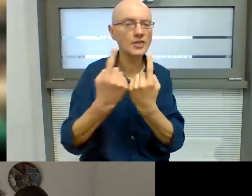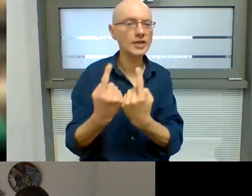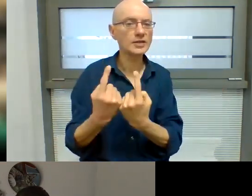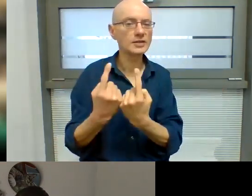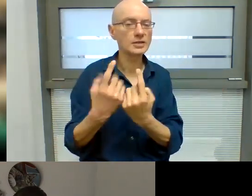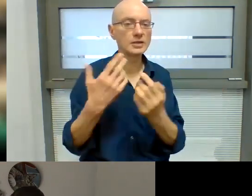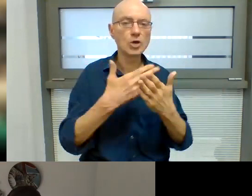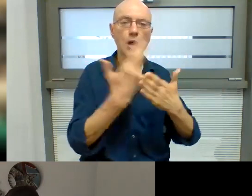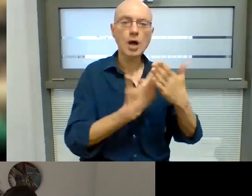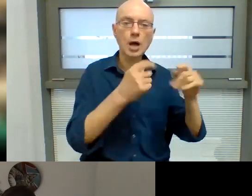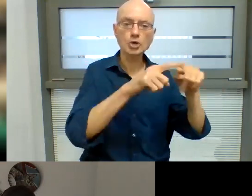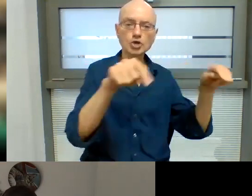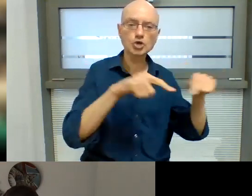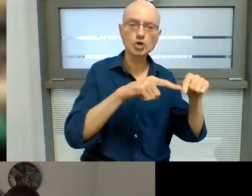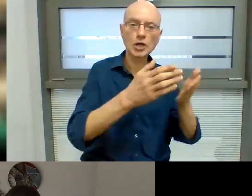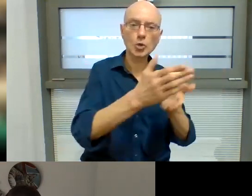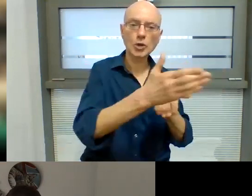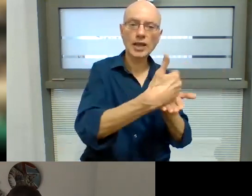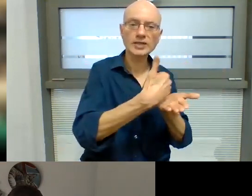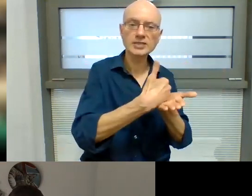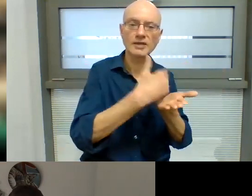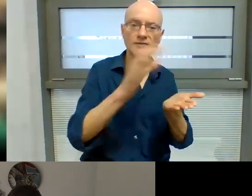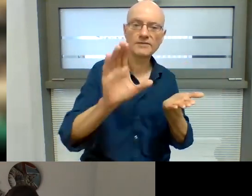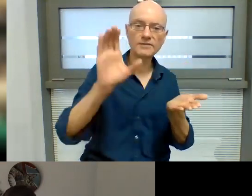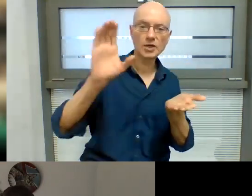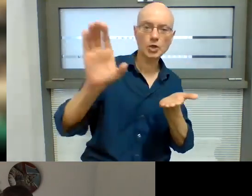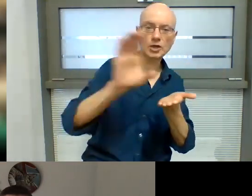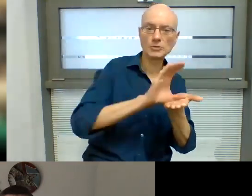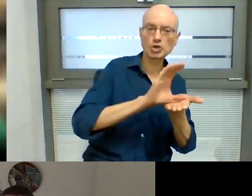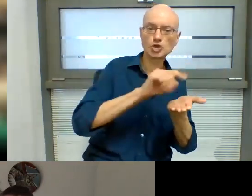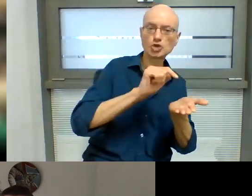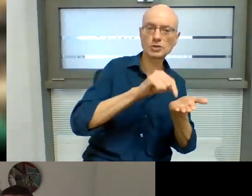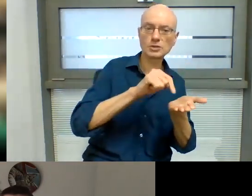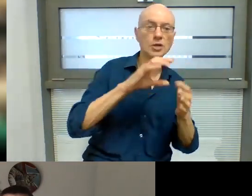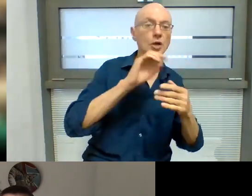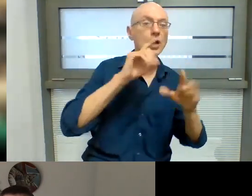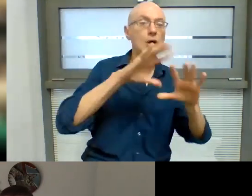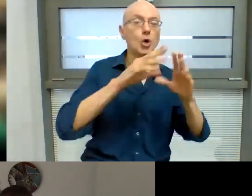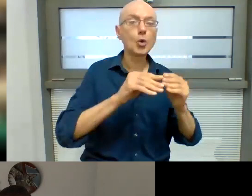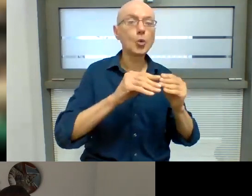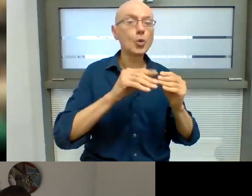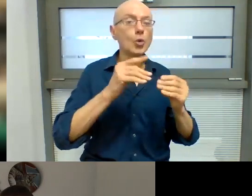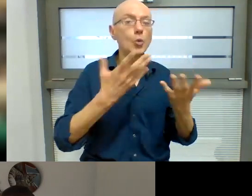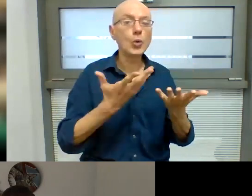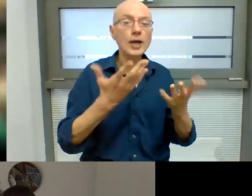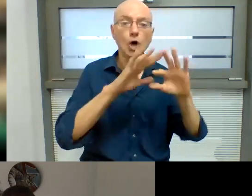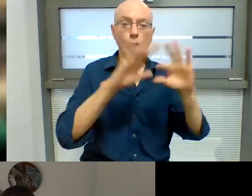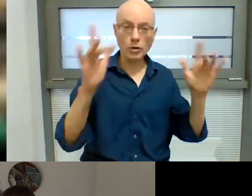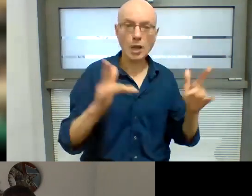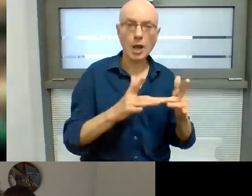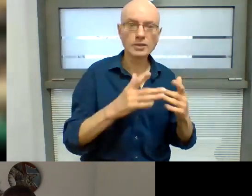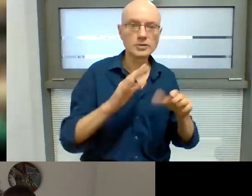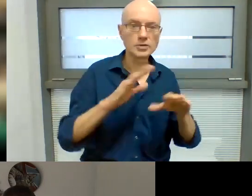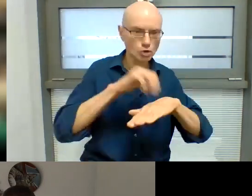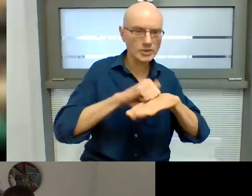the art studio collective commission. So these things are all going to be online. So I'm just about to start after